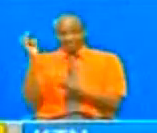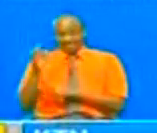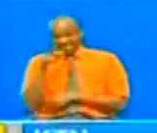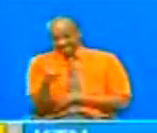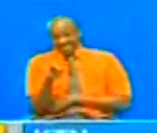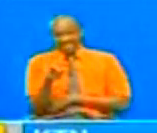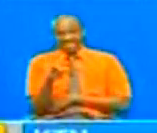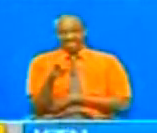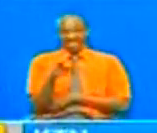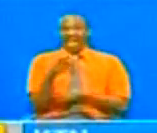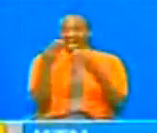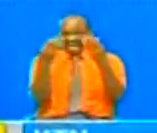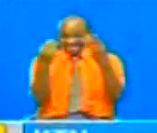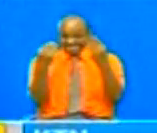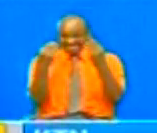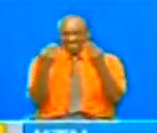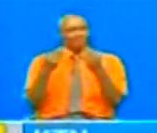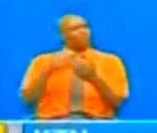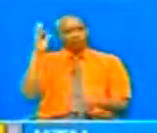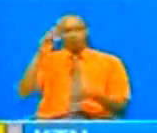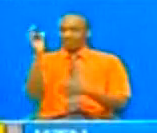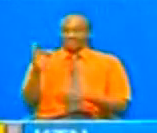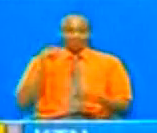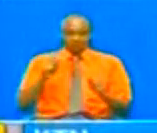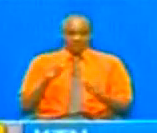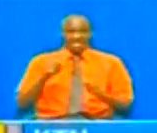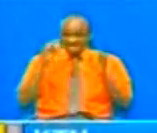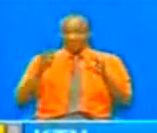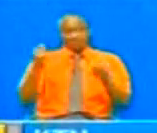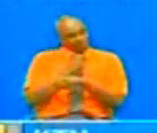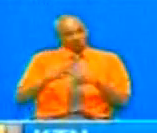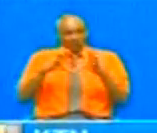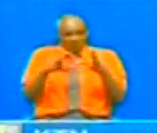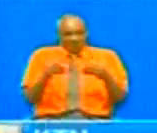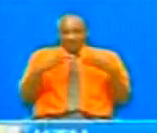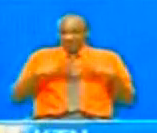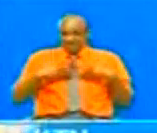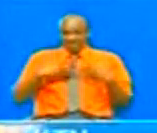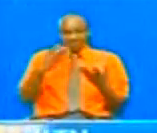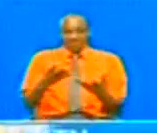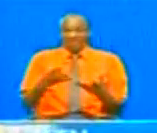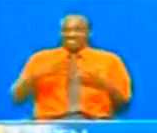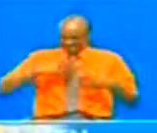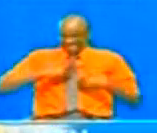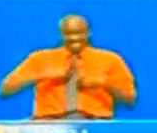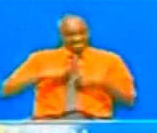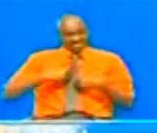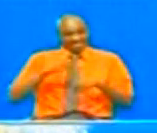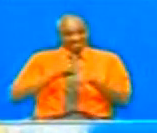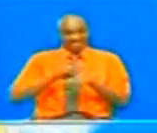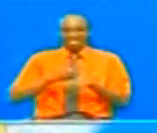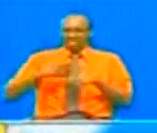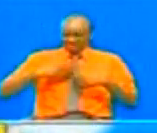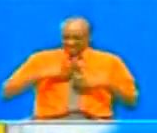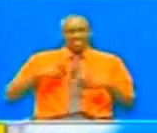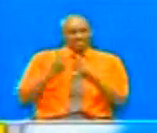or the handling? And if you cannot feel that there could be in the skin, the